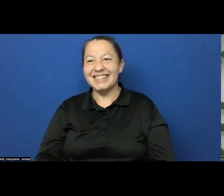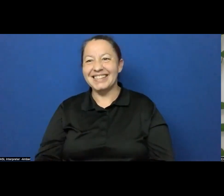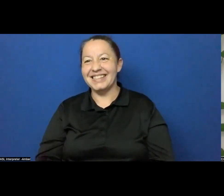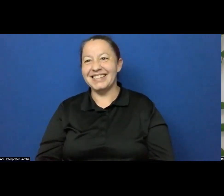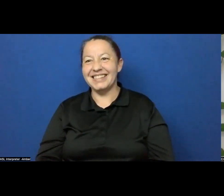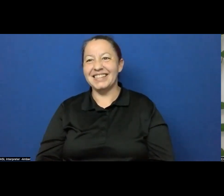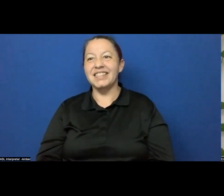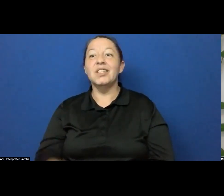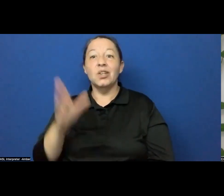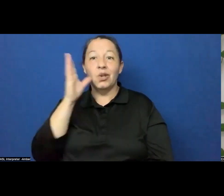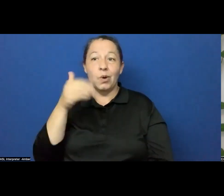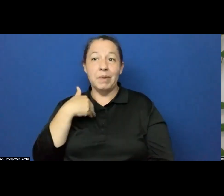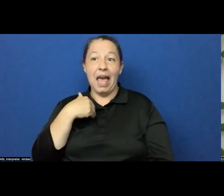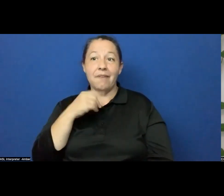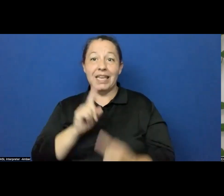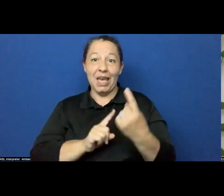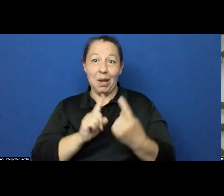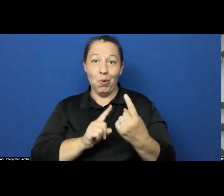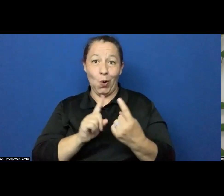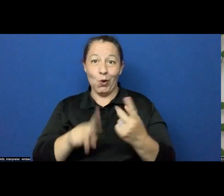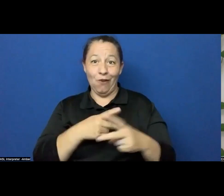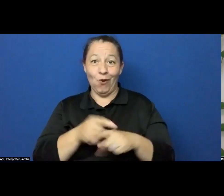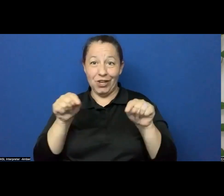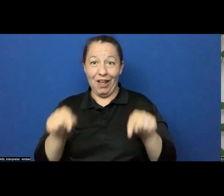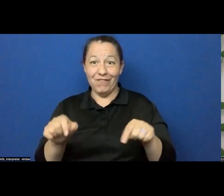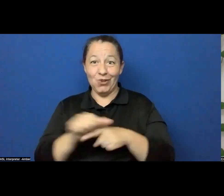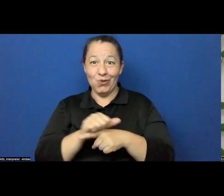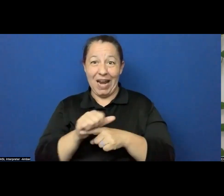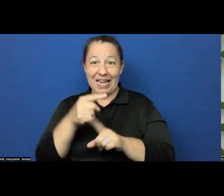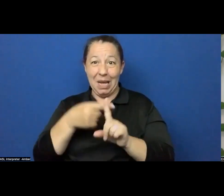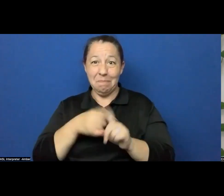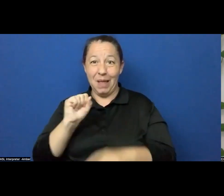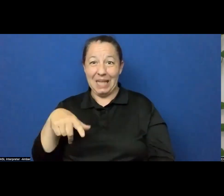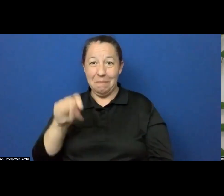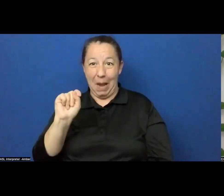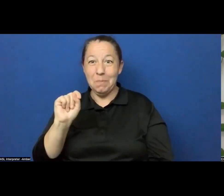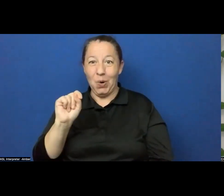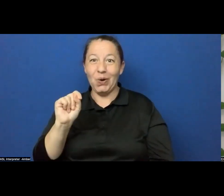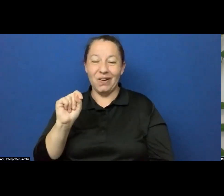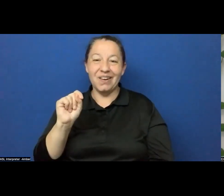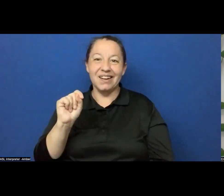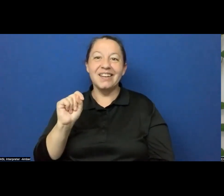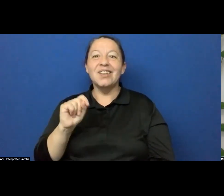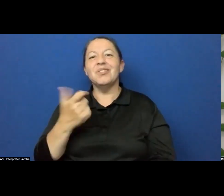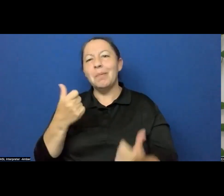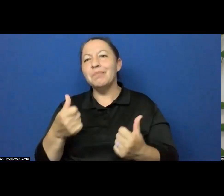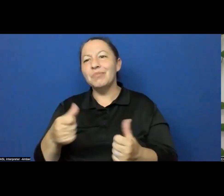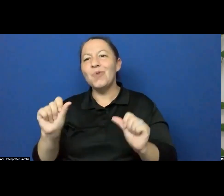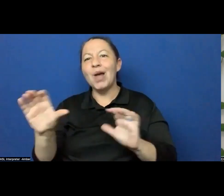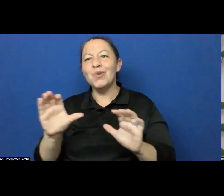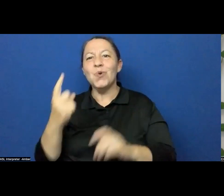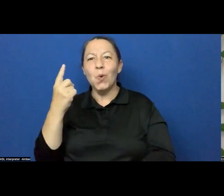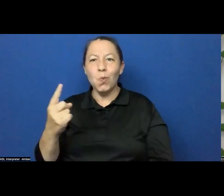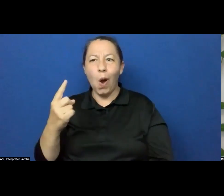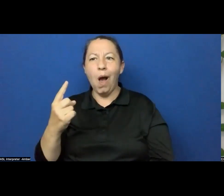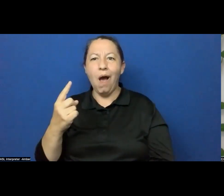We'll be having an in-person version of this training in September. So I'm going to try to do like one virtual